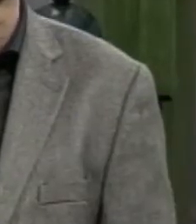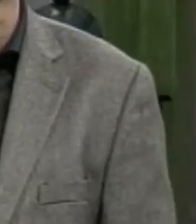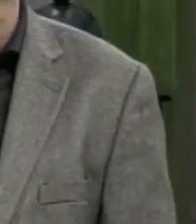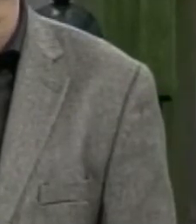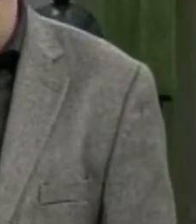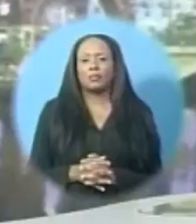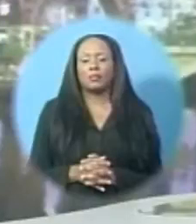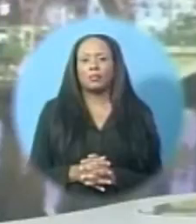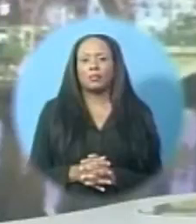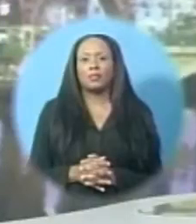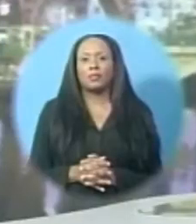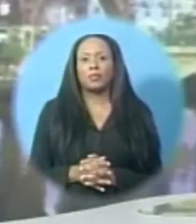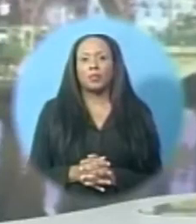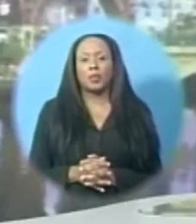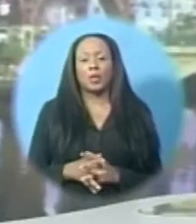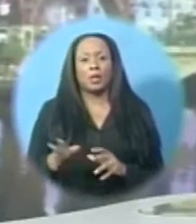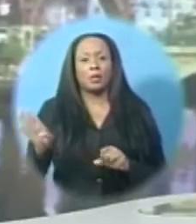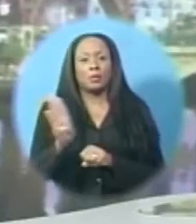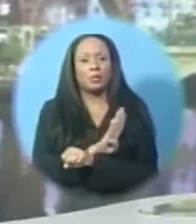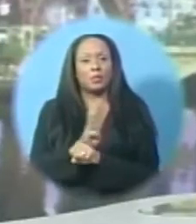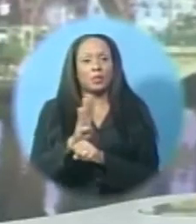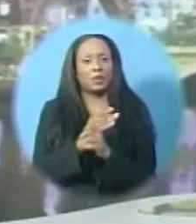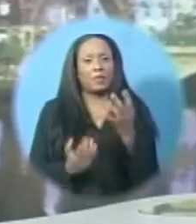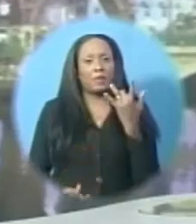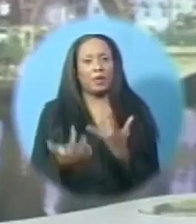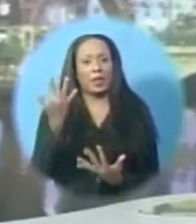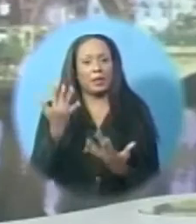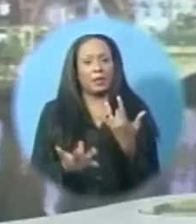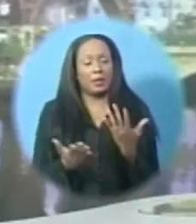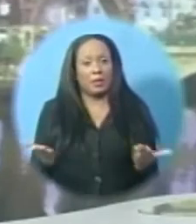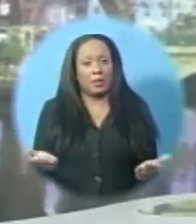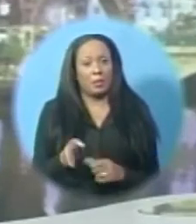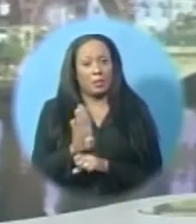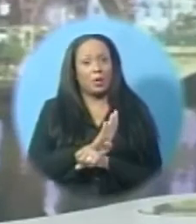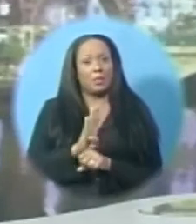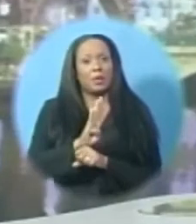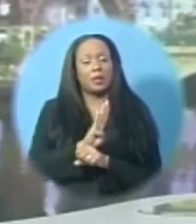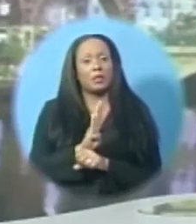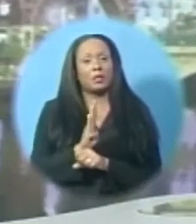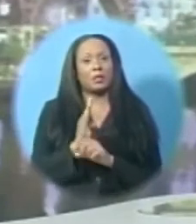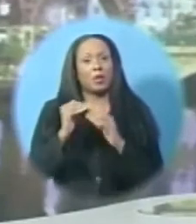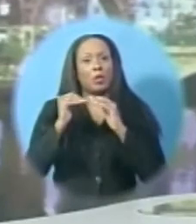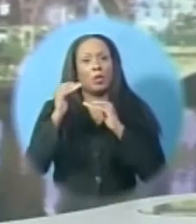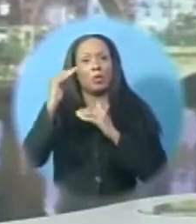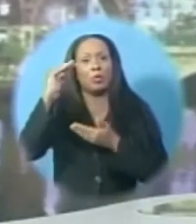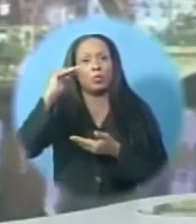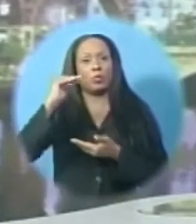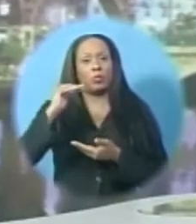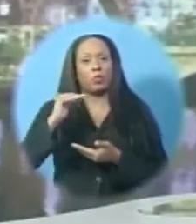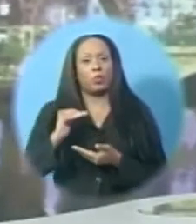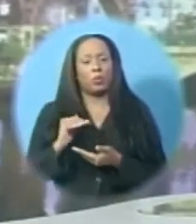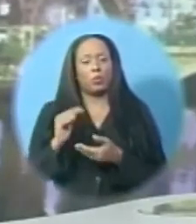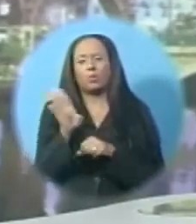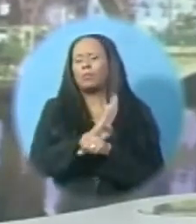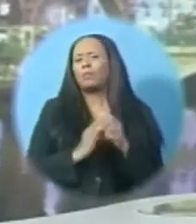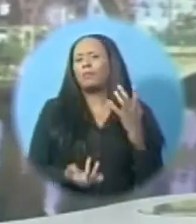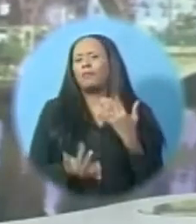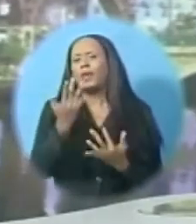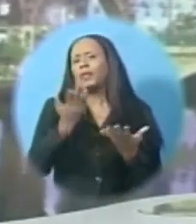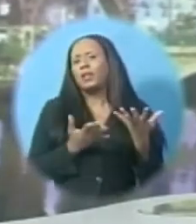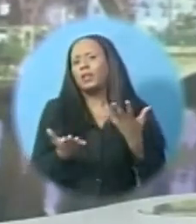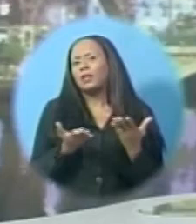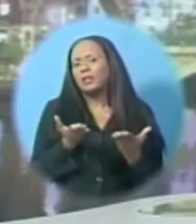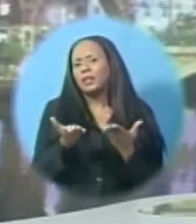for growth. Commercial fires in Barbados are trending downward, and the Barbados Fire Service is attributing this